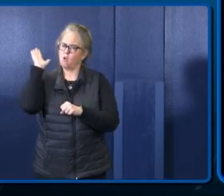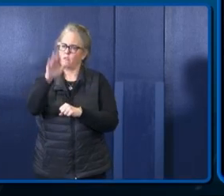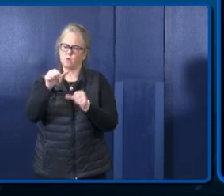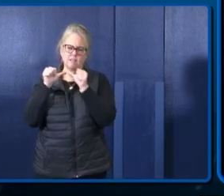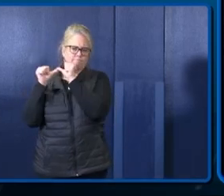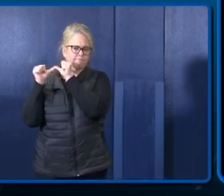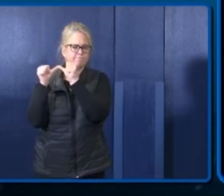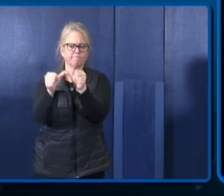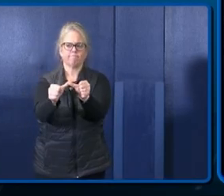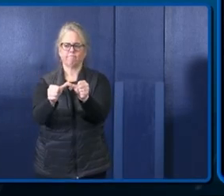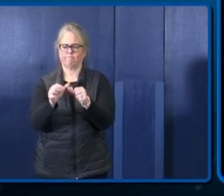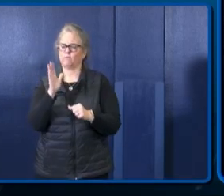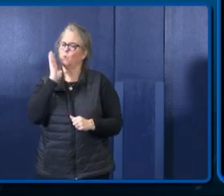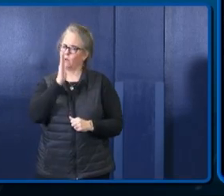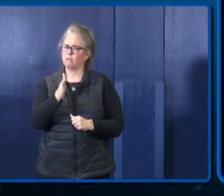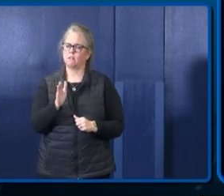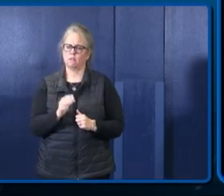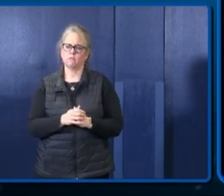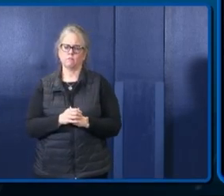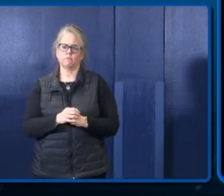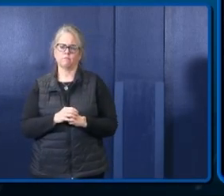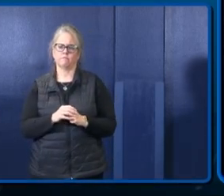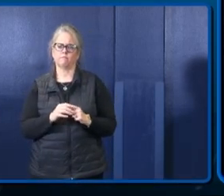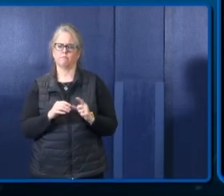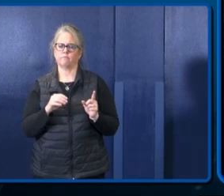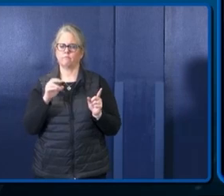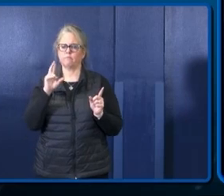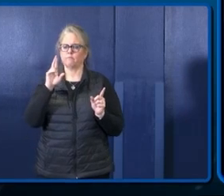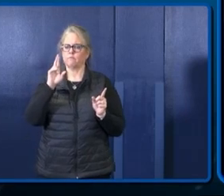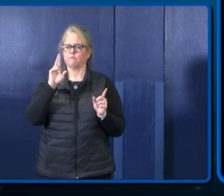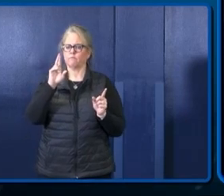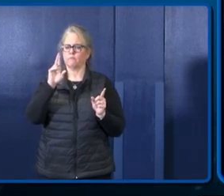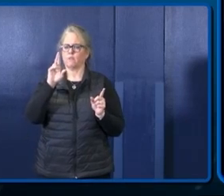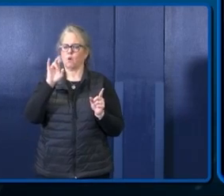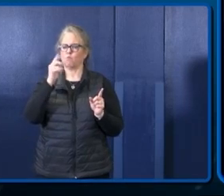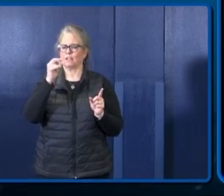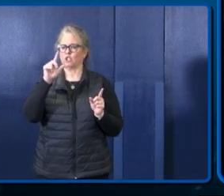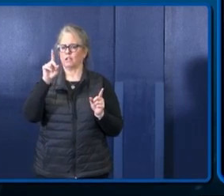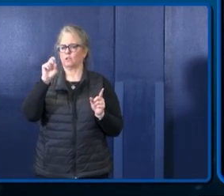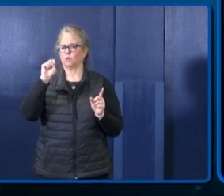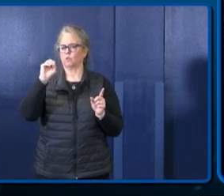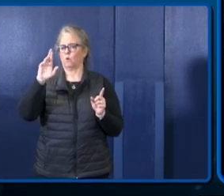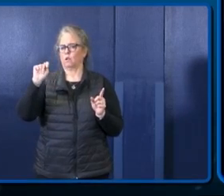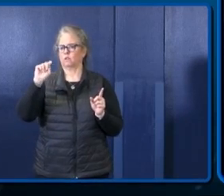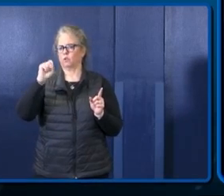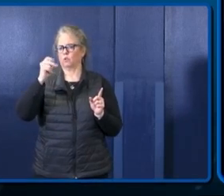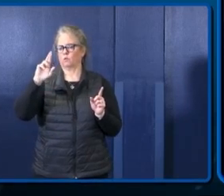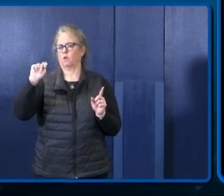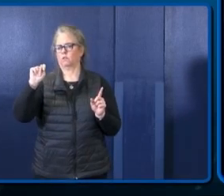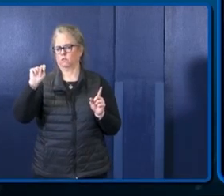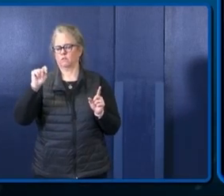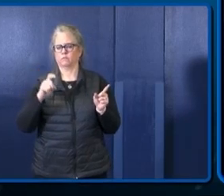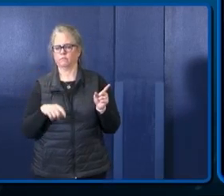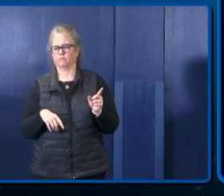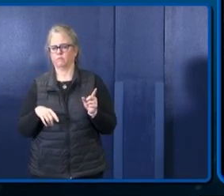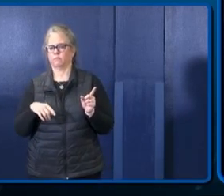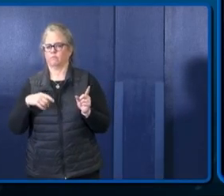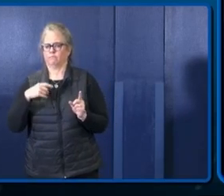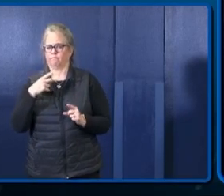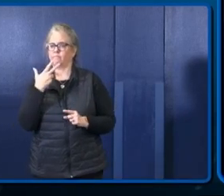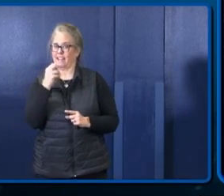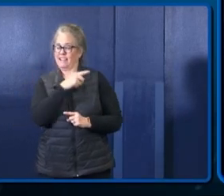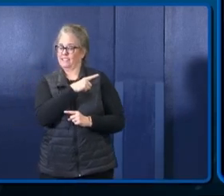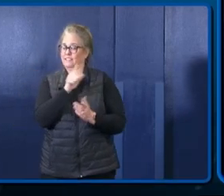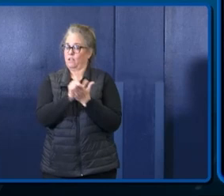the chief deputy DAs in this office. He's prosecuted many high-level charges. He will be on this case. Jennifer Veeman